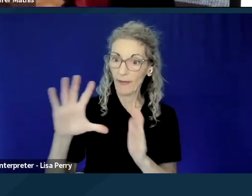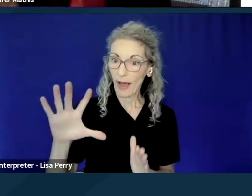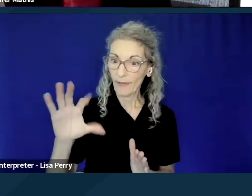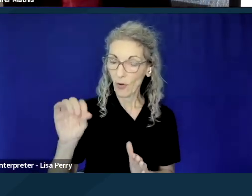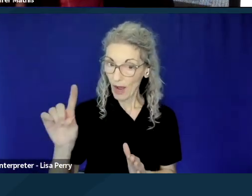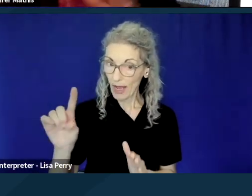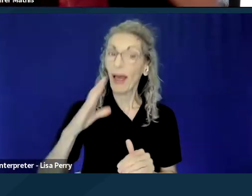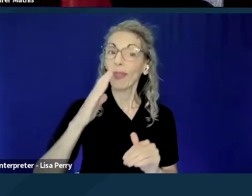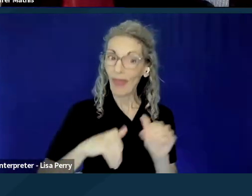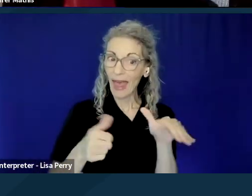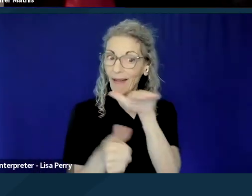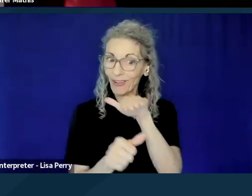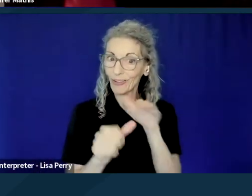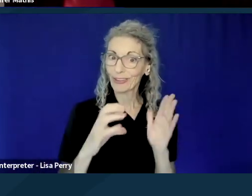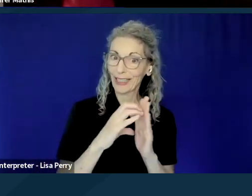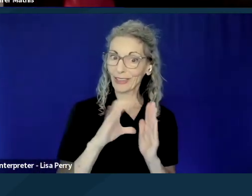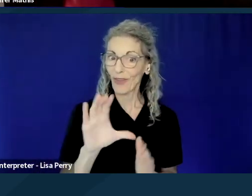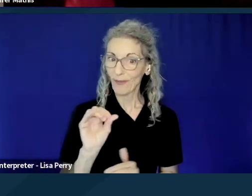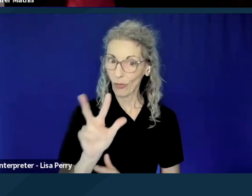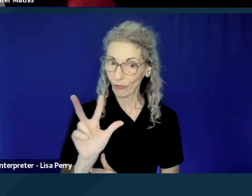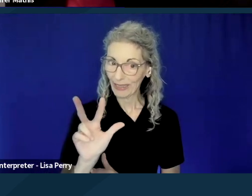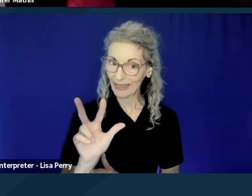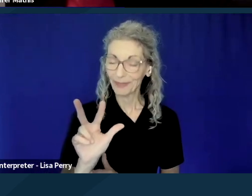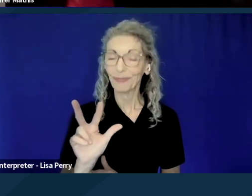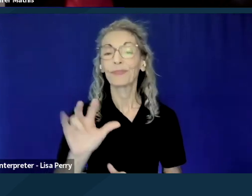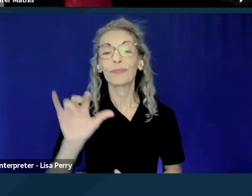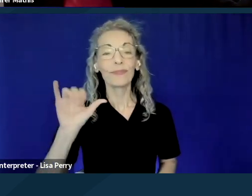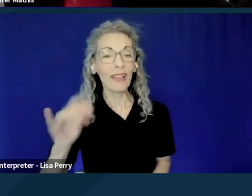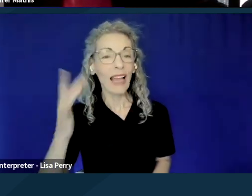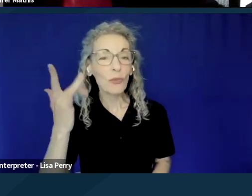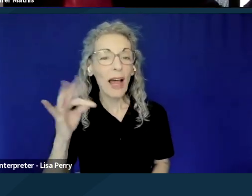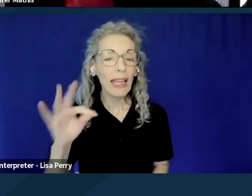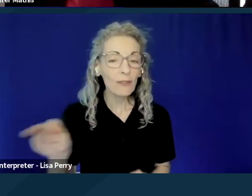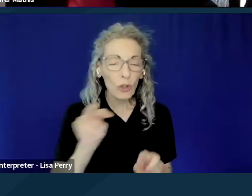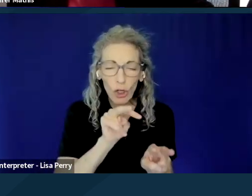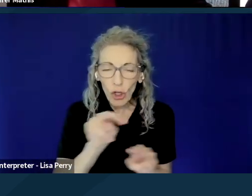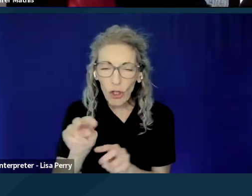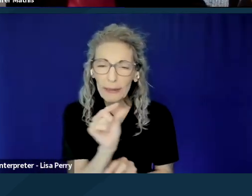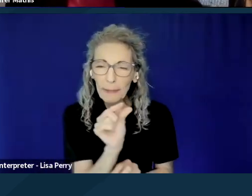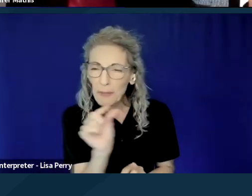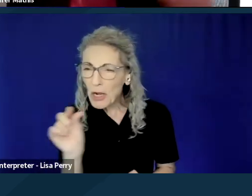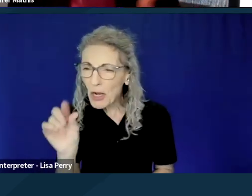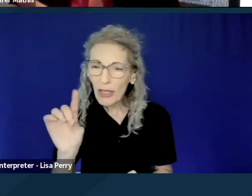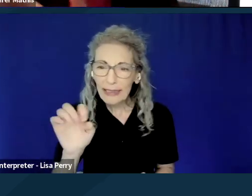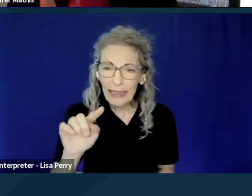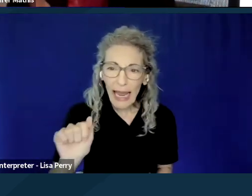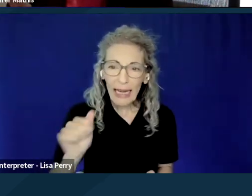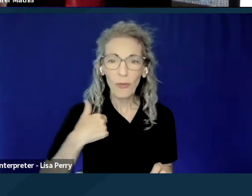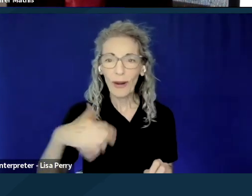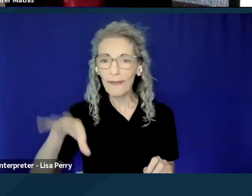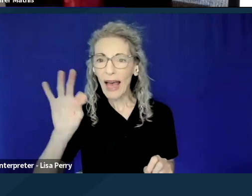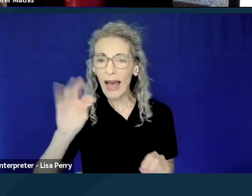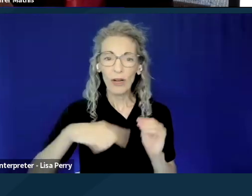which is why, in addition to looking at the little tiny bits of data that we could find about what happened with